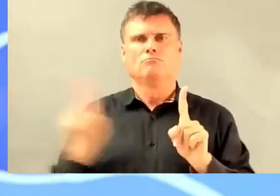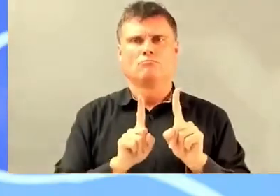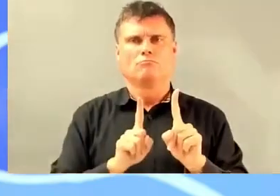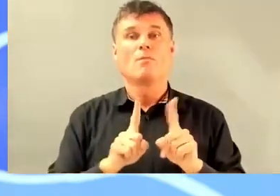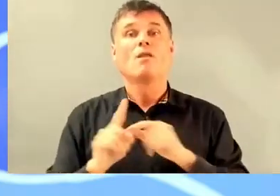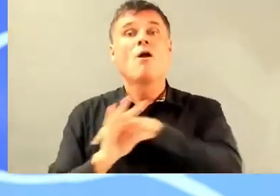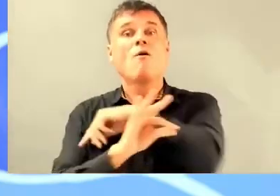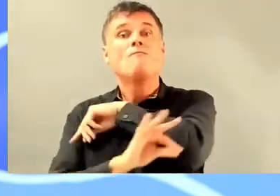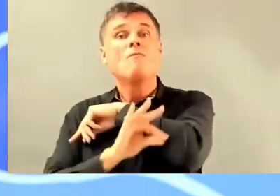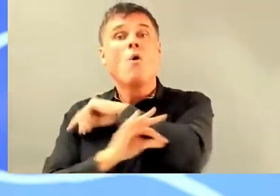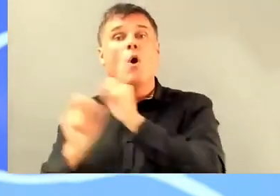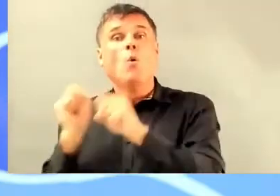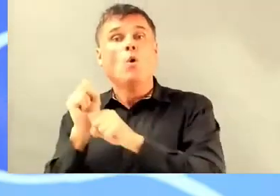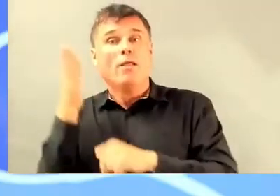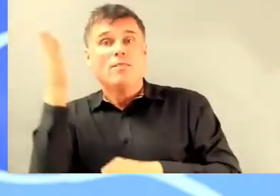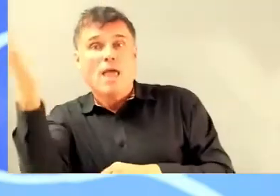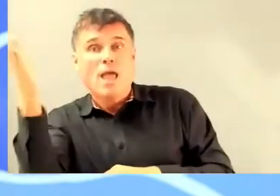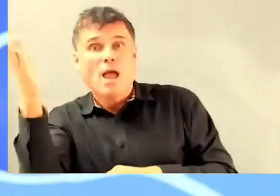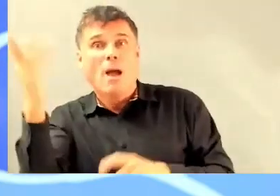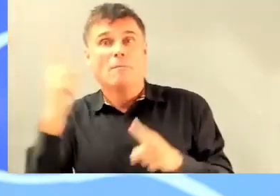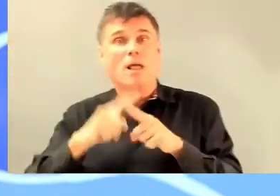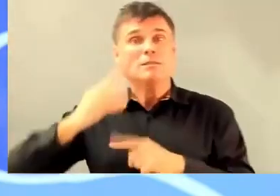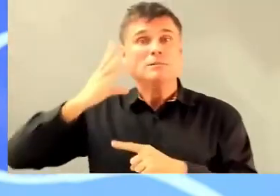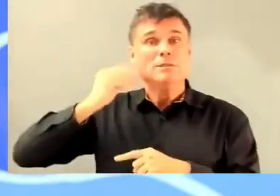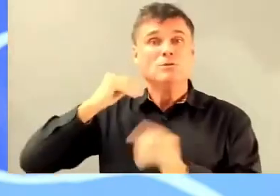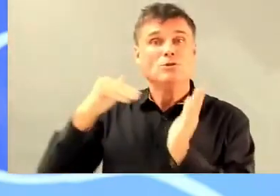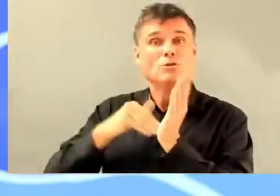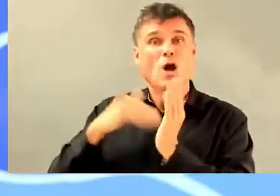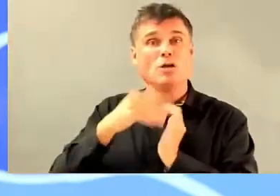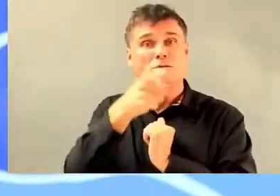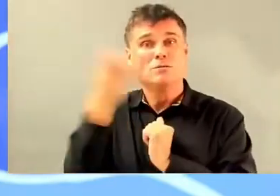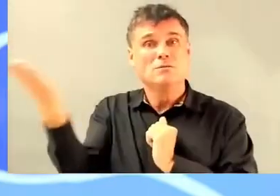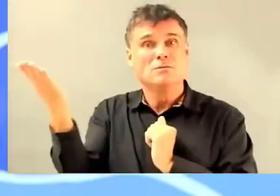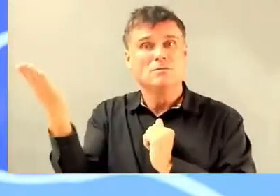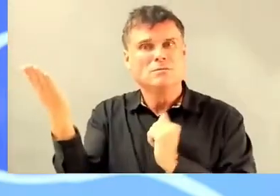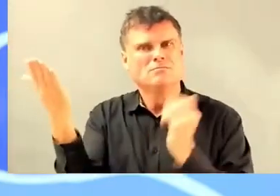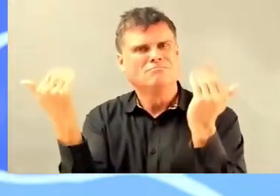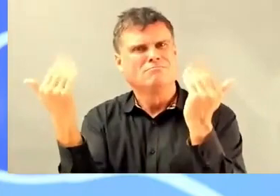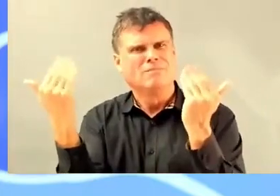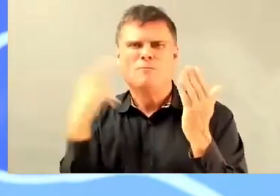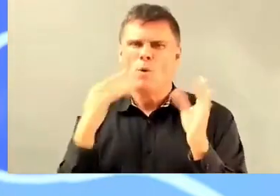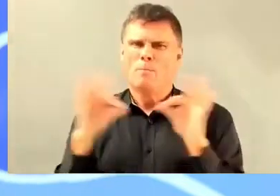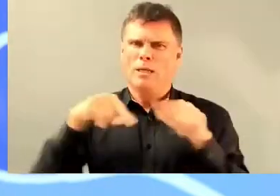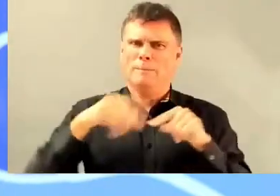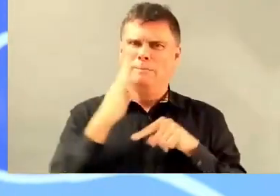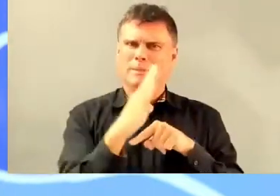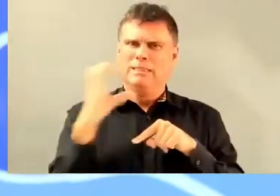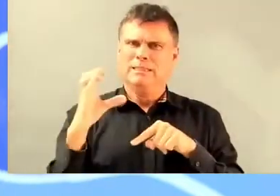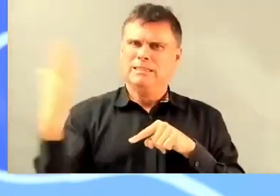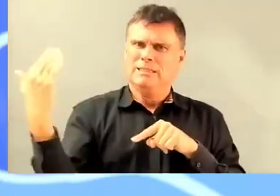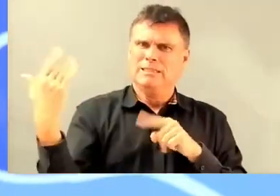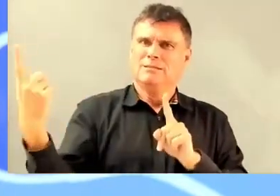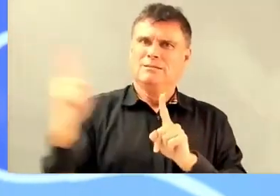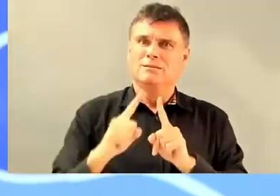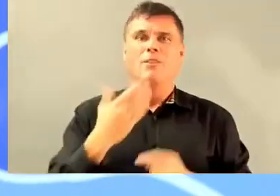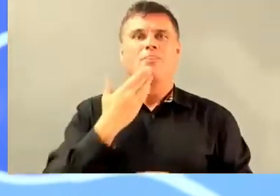doctors are vital members of the BC's medical profession. Thank you very much for allowing us to be part of this celebration